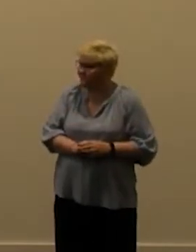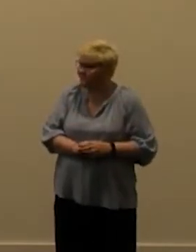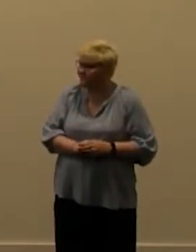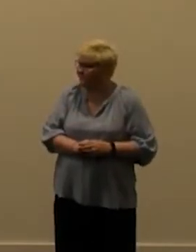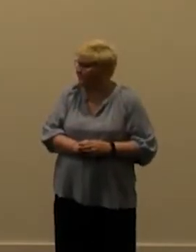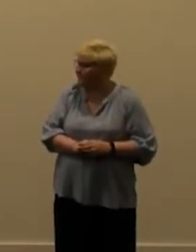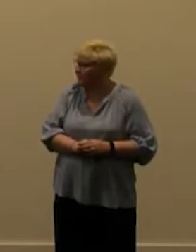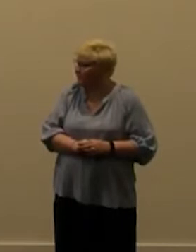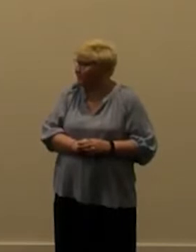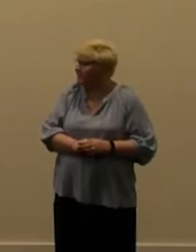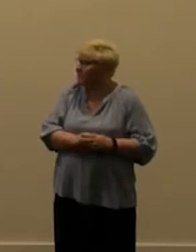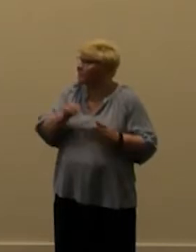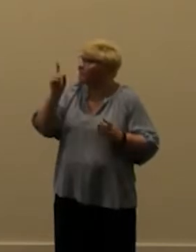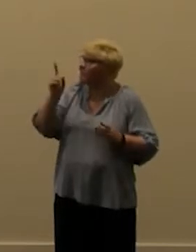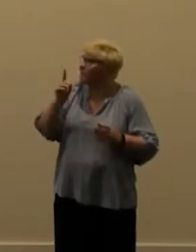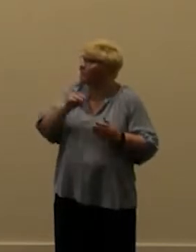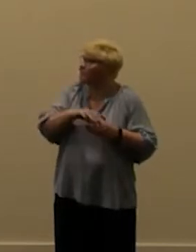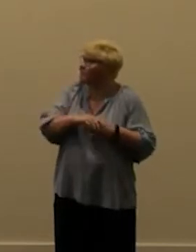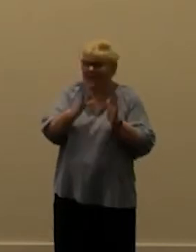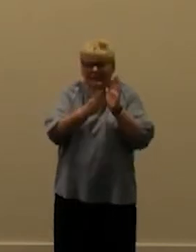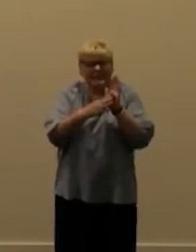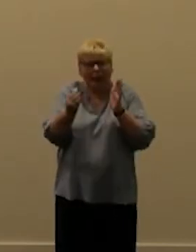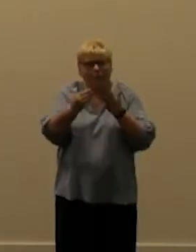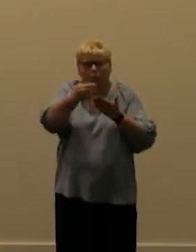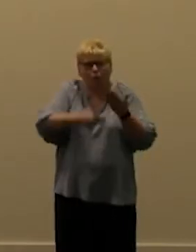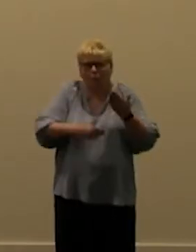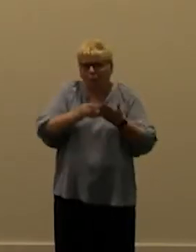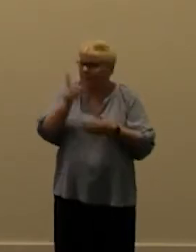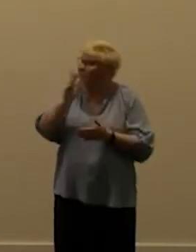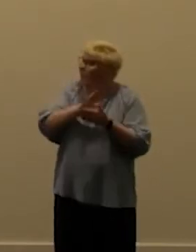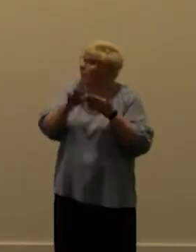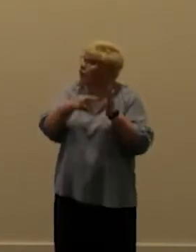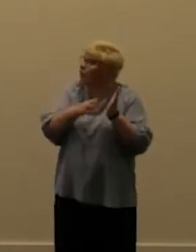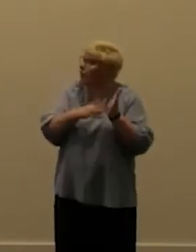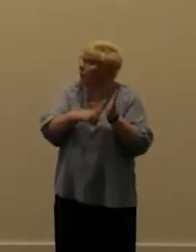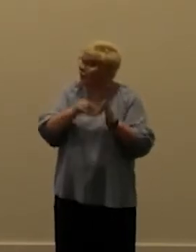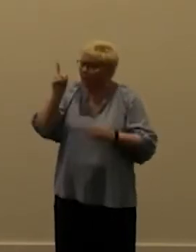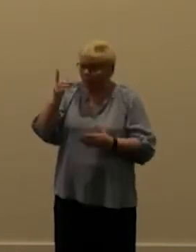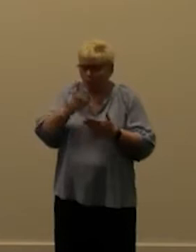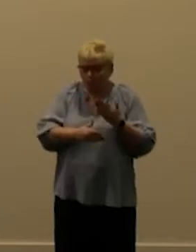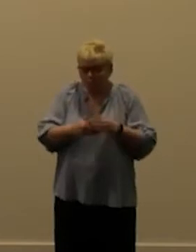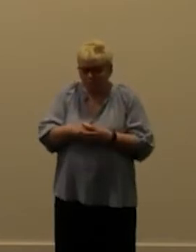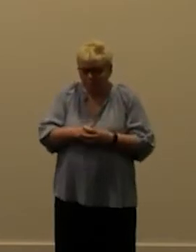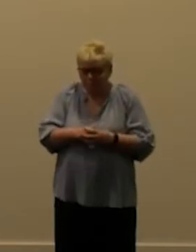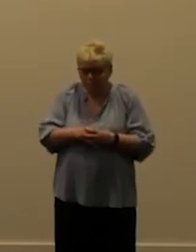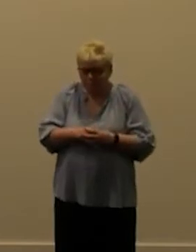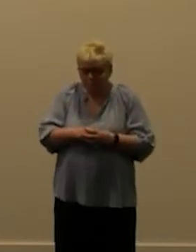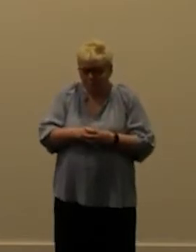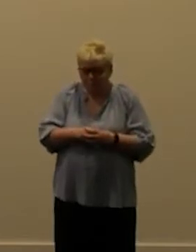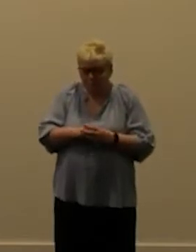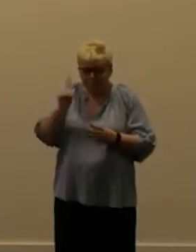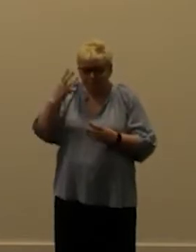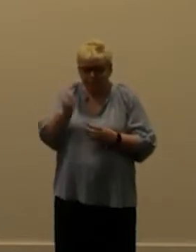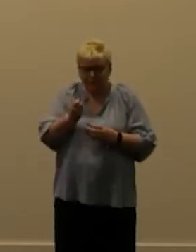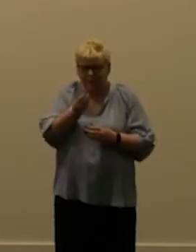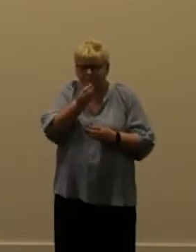Now, I've just beamed up a sample HTML report that I took off the M365 DSC. What we can see here is that it's got basically a